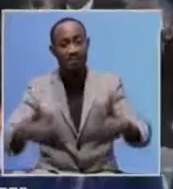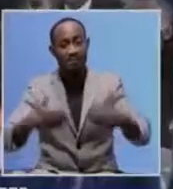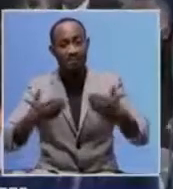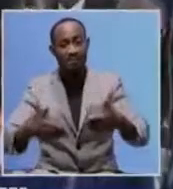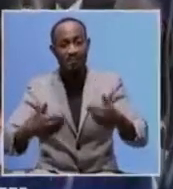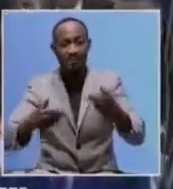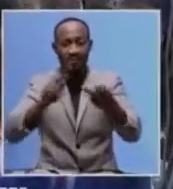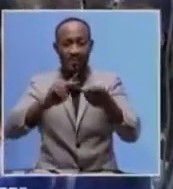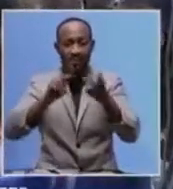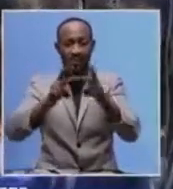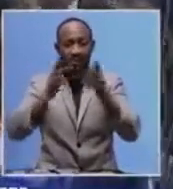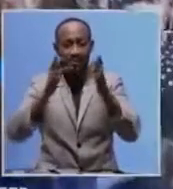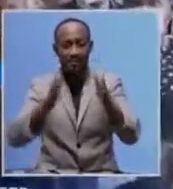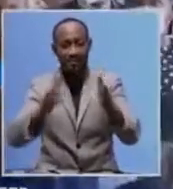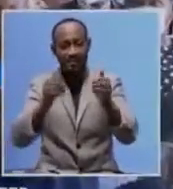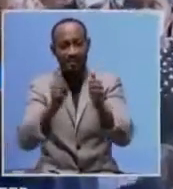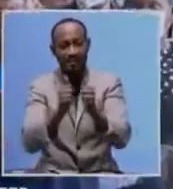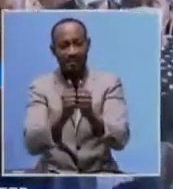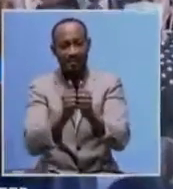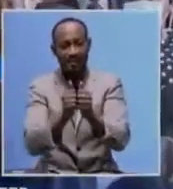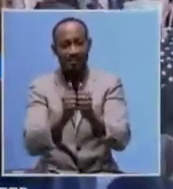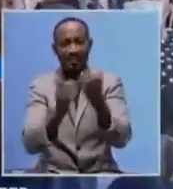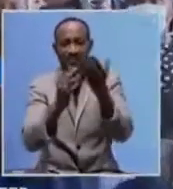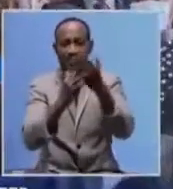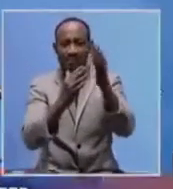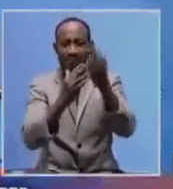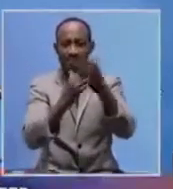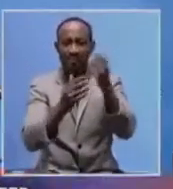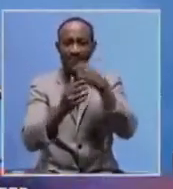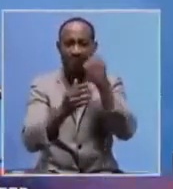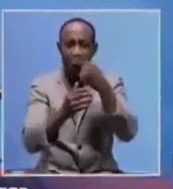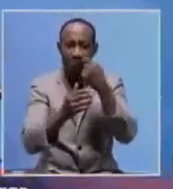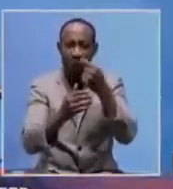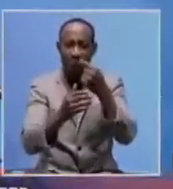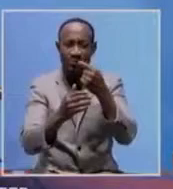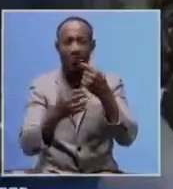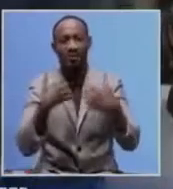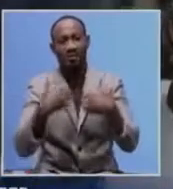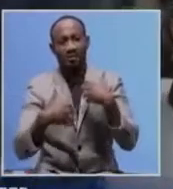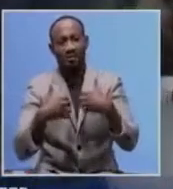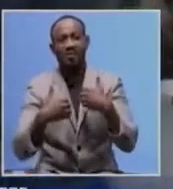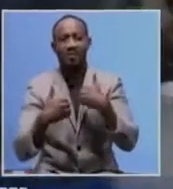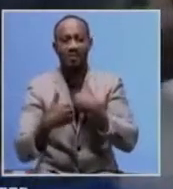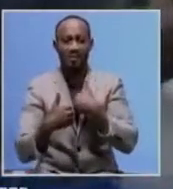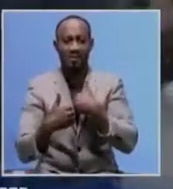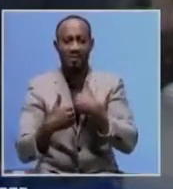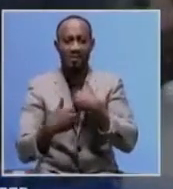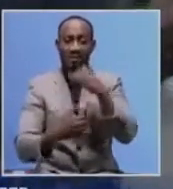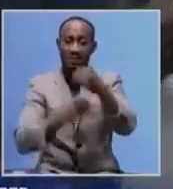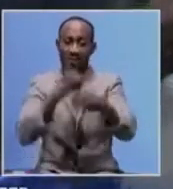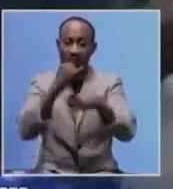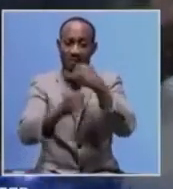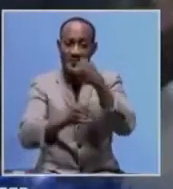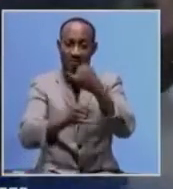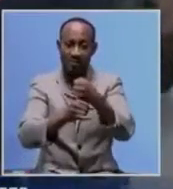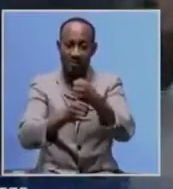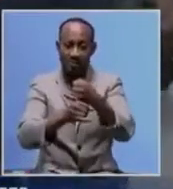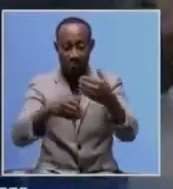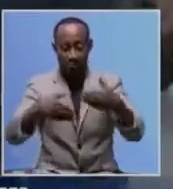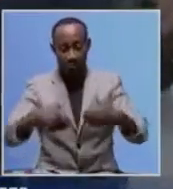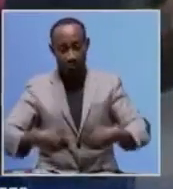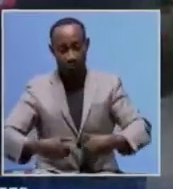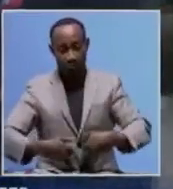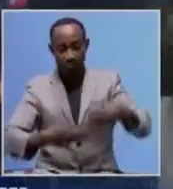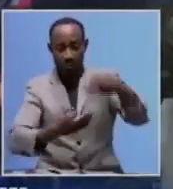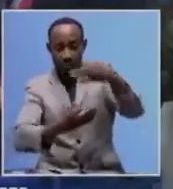with stakeholders who share similar aspirations. And International Youth Fellowship founder